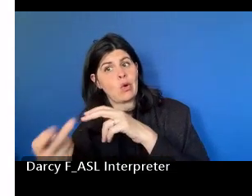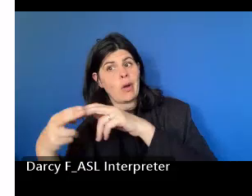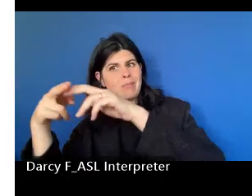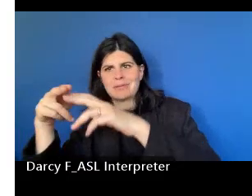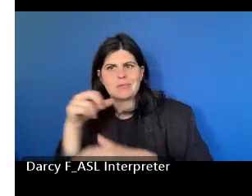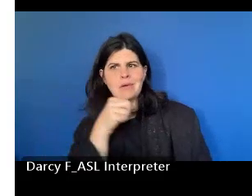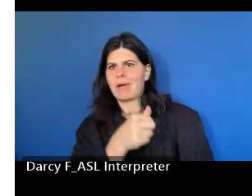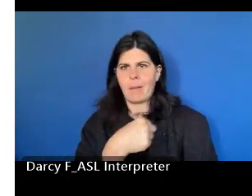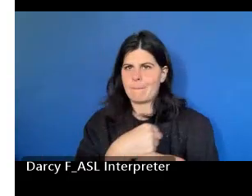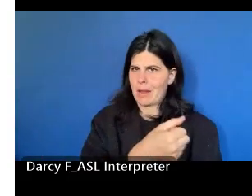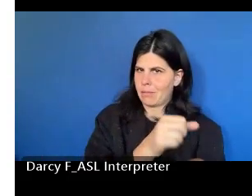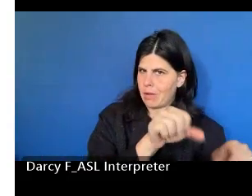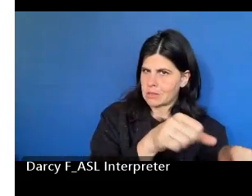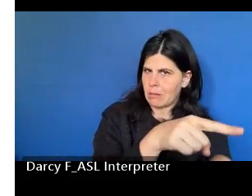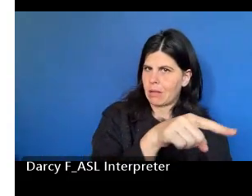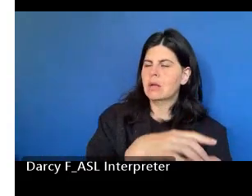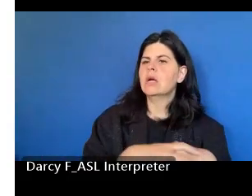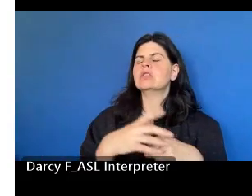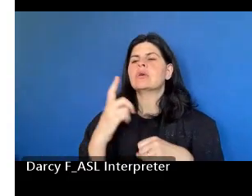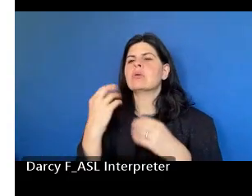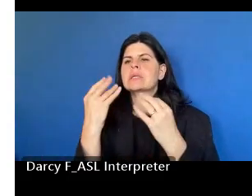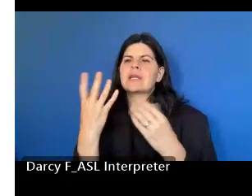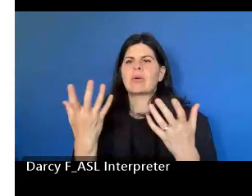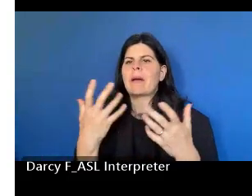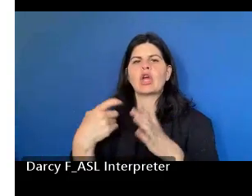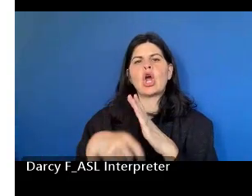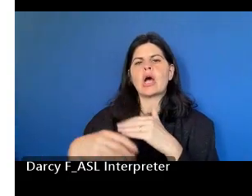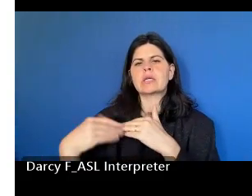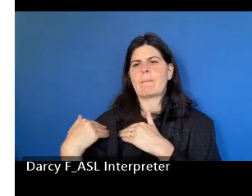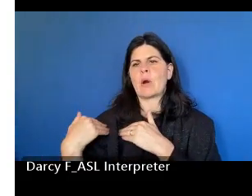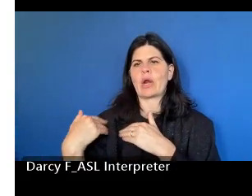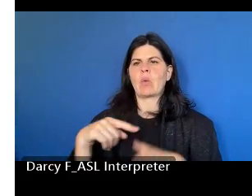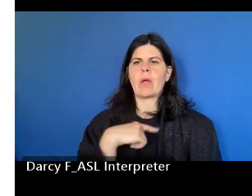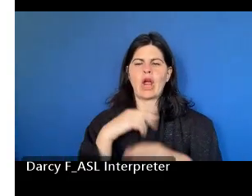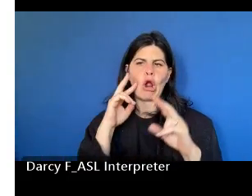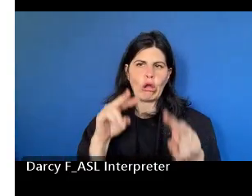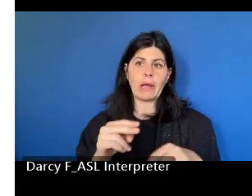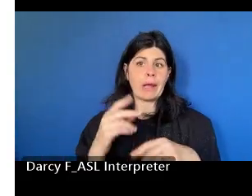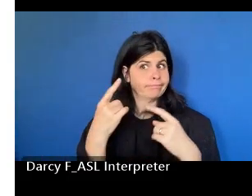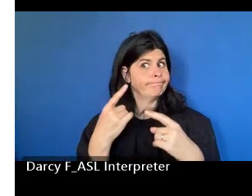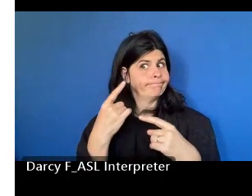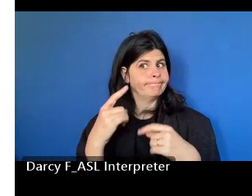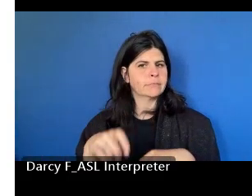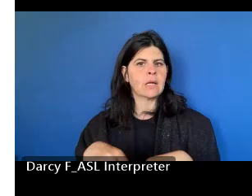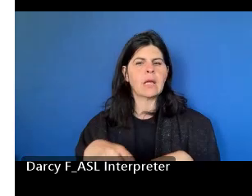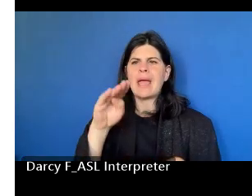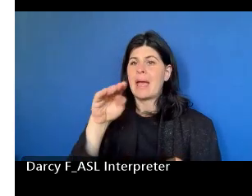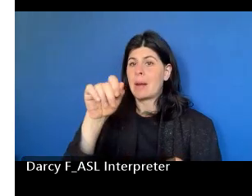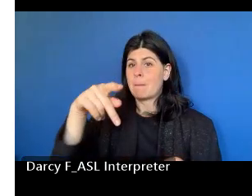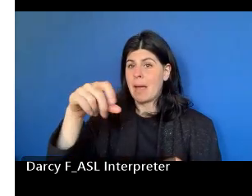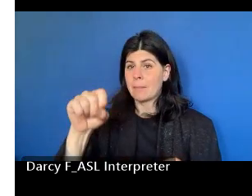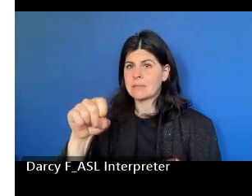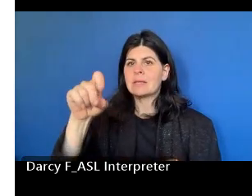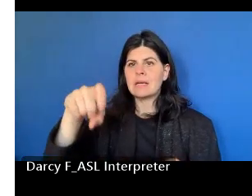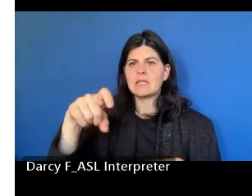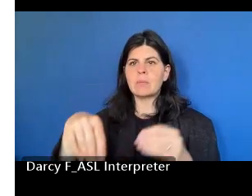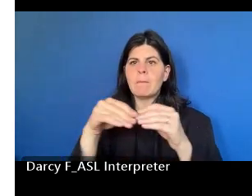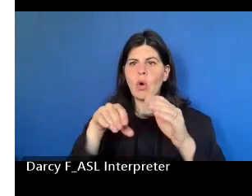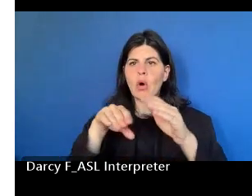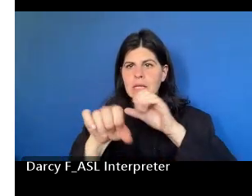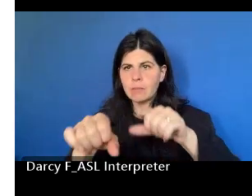needs to have really careful consideration of the cost burden that we're looking at. And the maps need to be more accessible and understandable, and